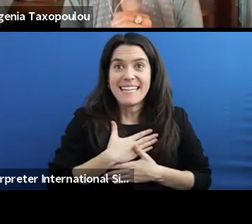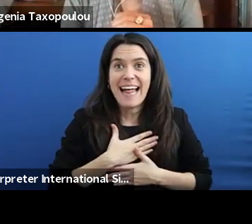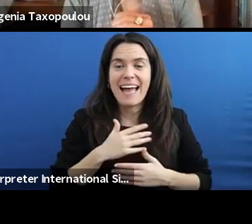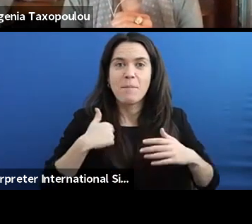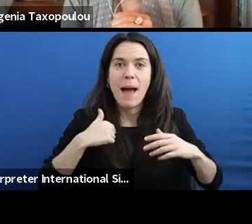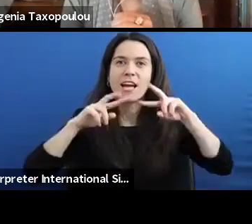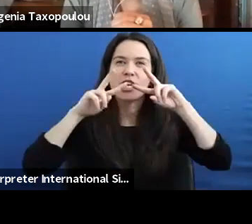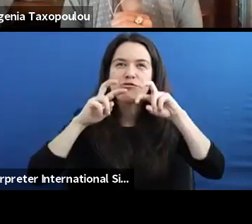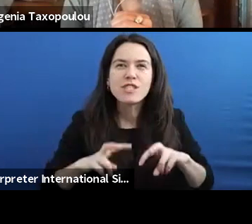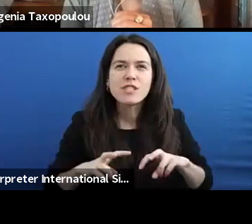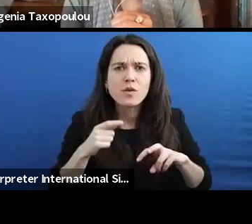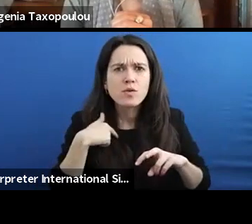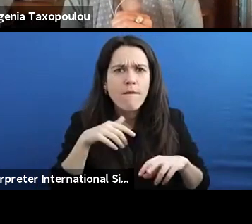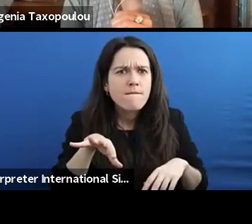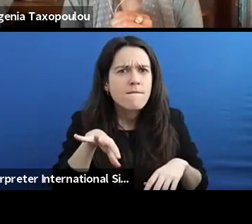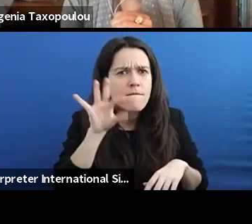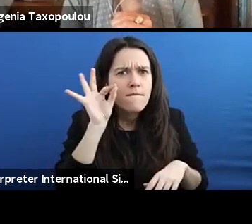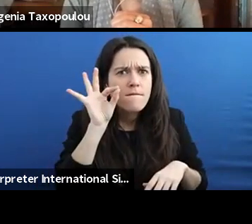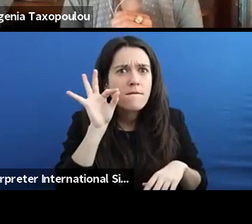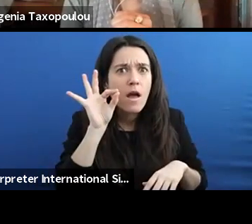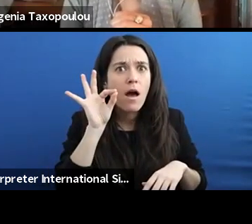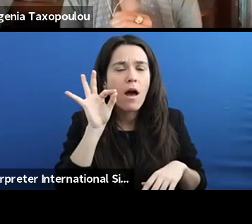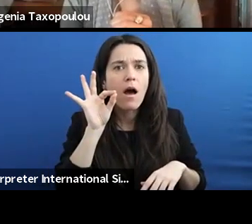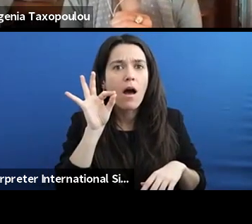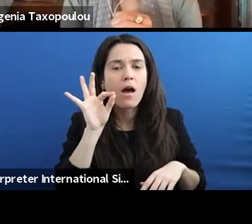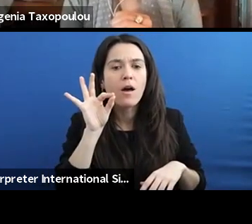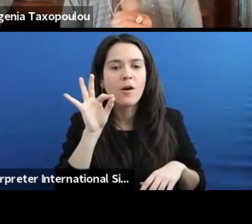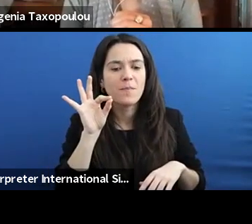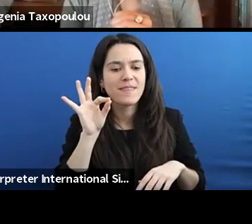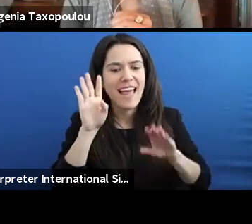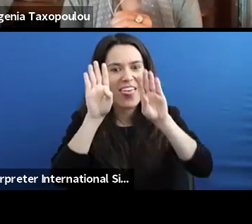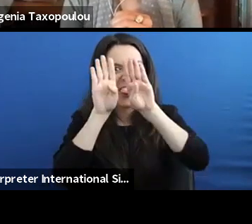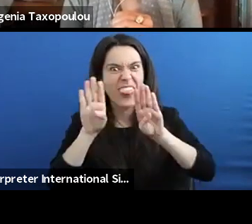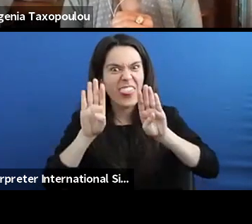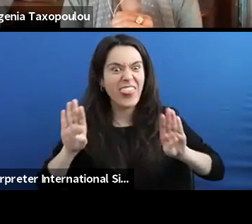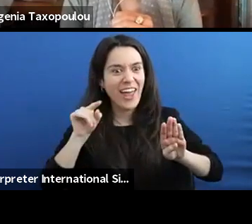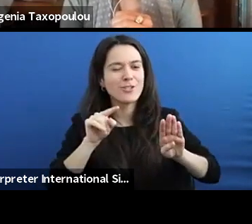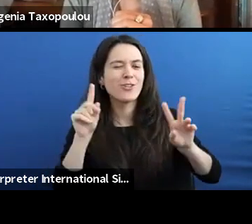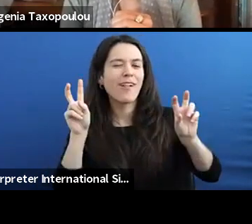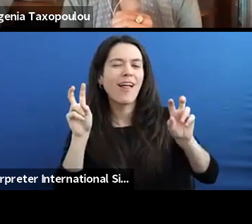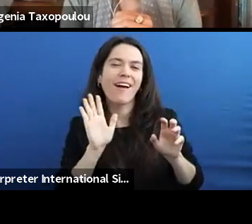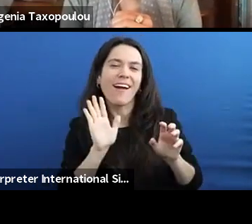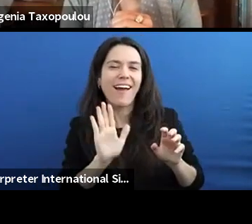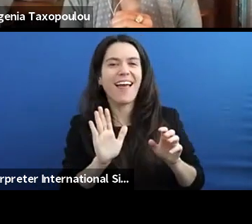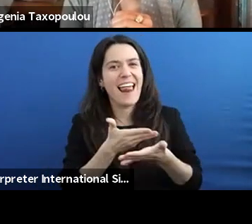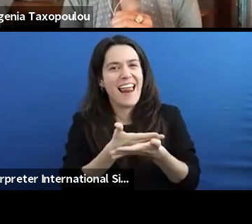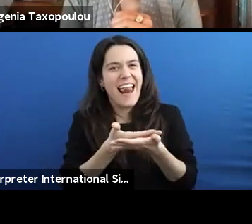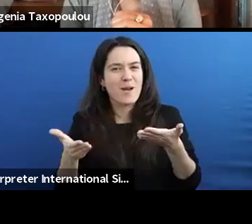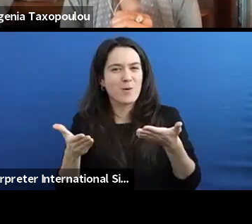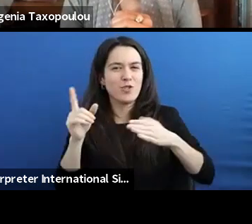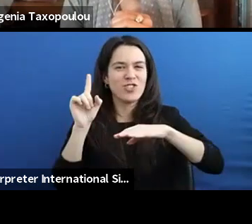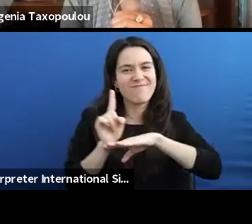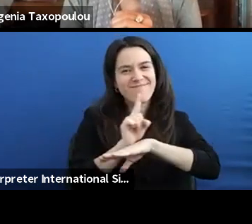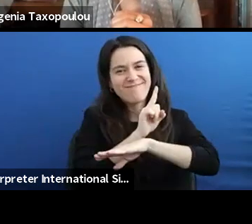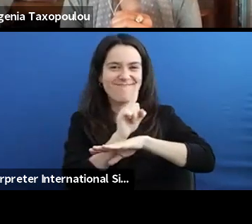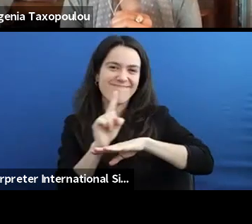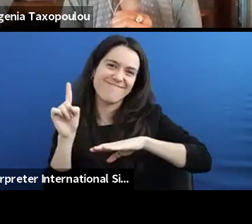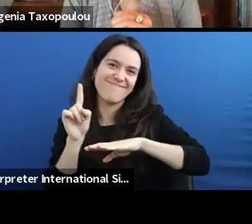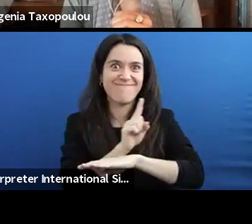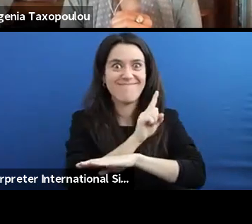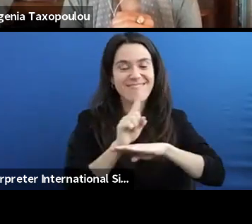really found that the language of theater links people worldwide. So it was really nice to see how many theater